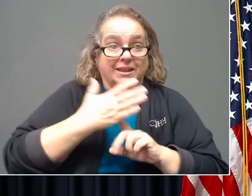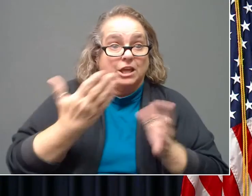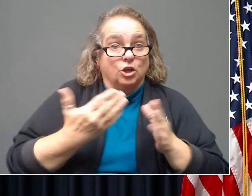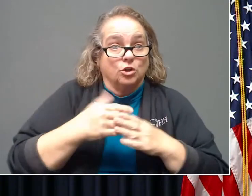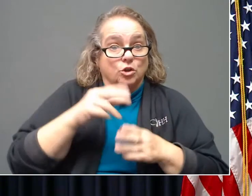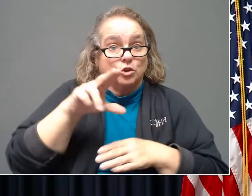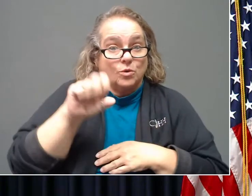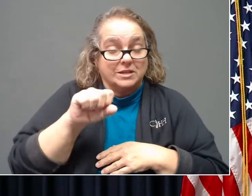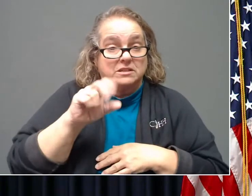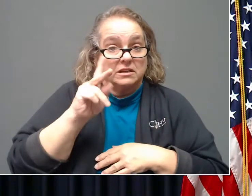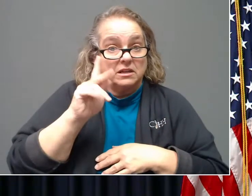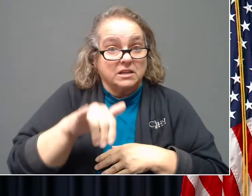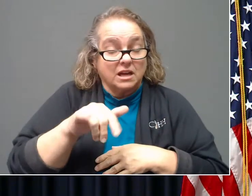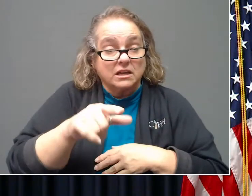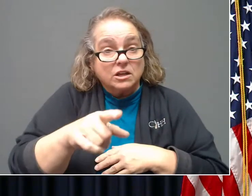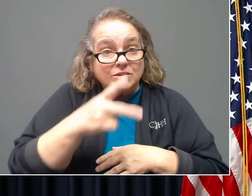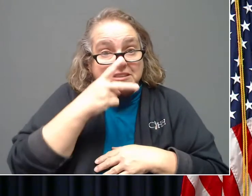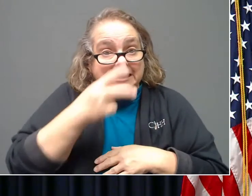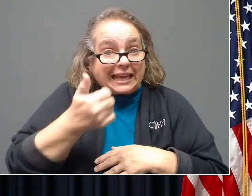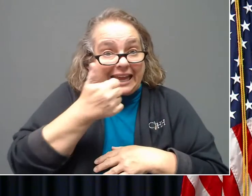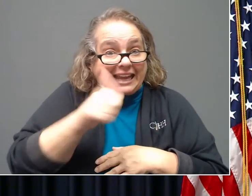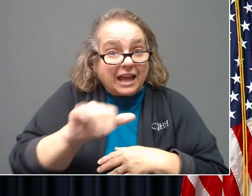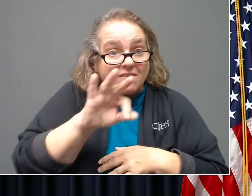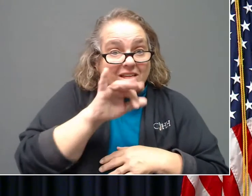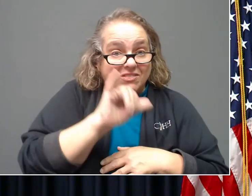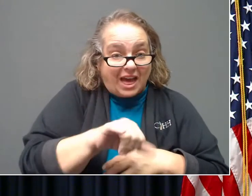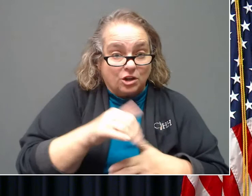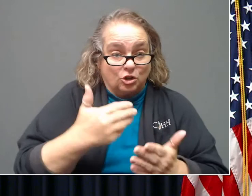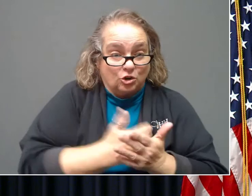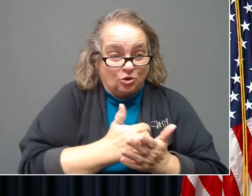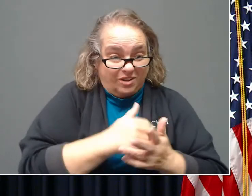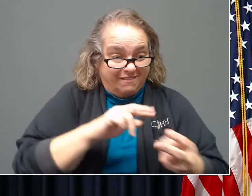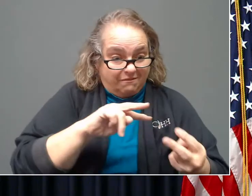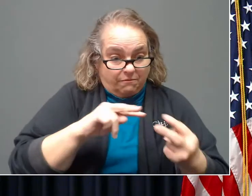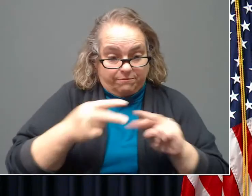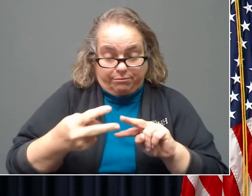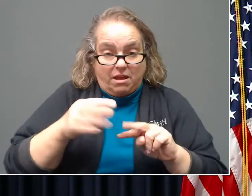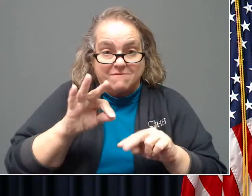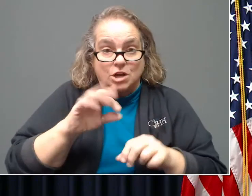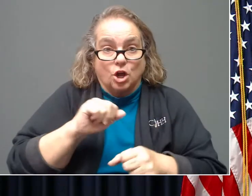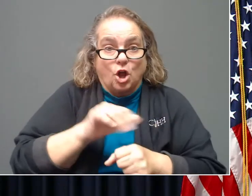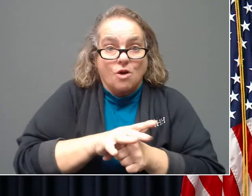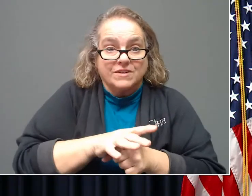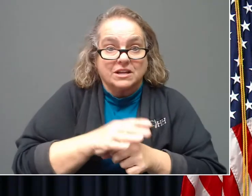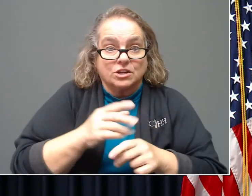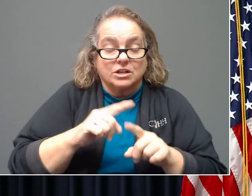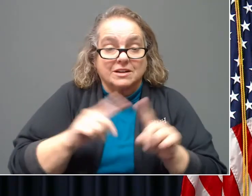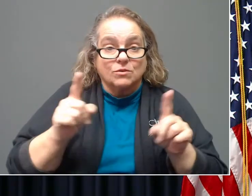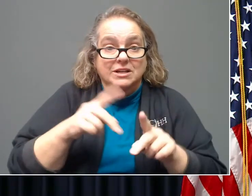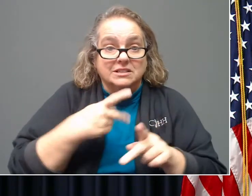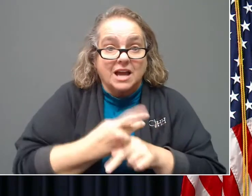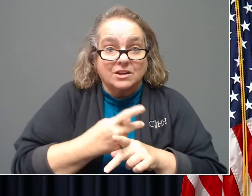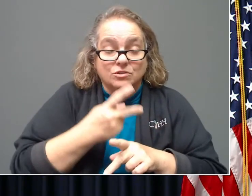thinking and planning going forward? And is that renewing any concerns about capacity in the state?